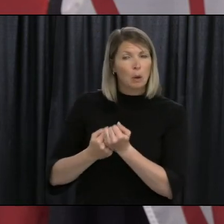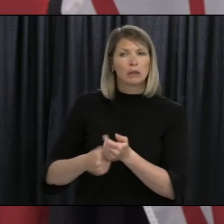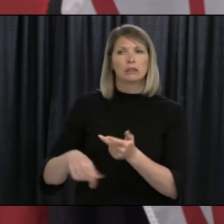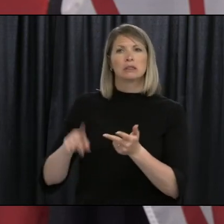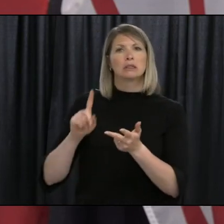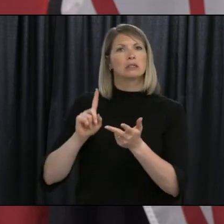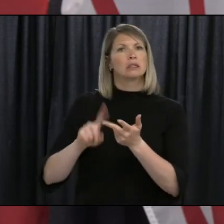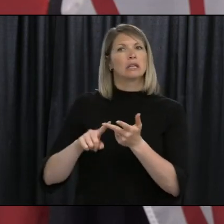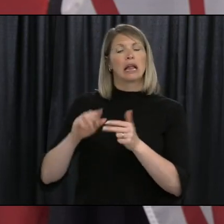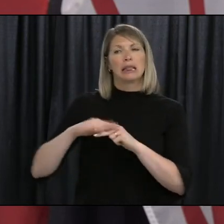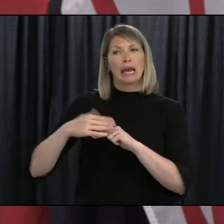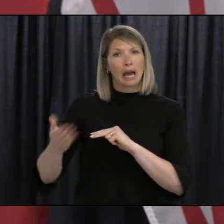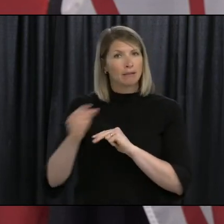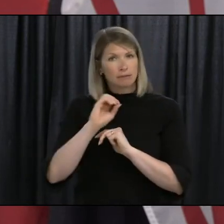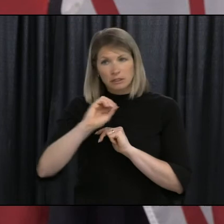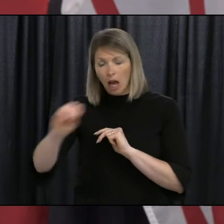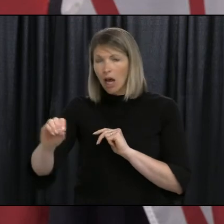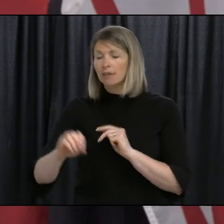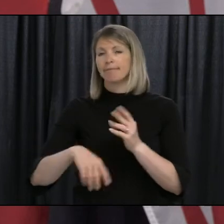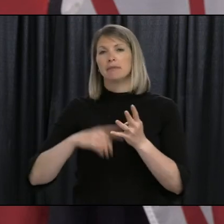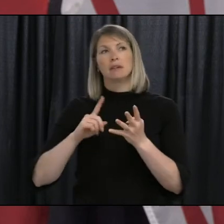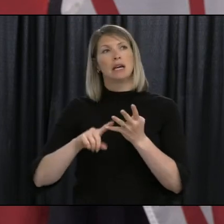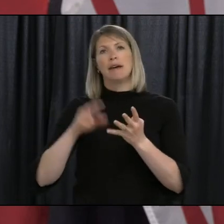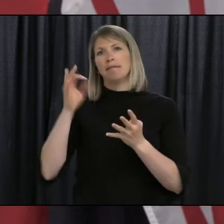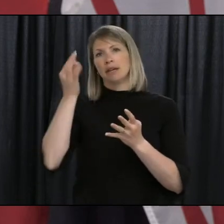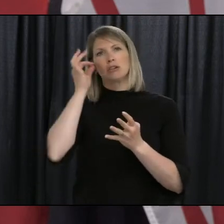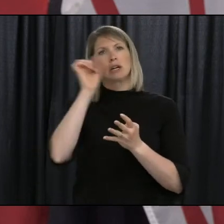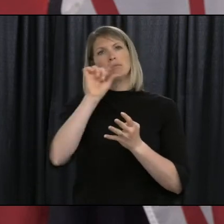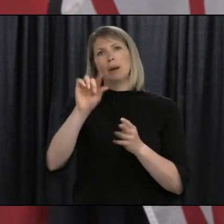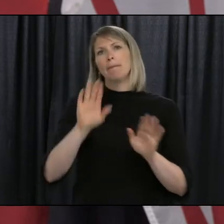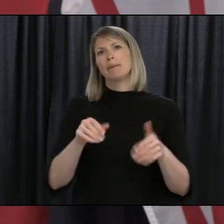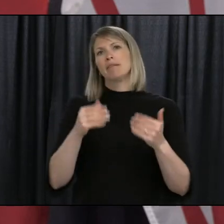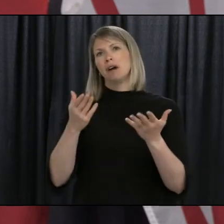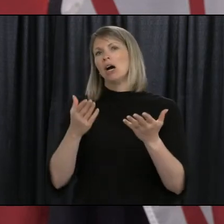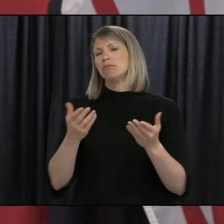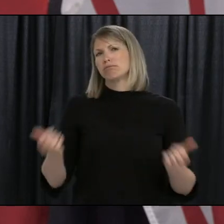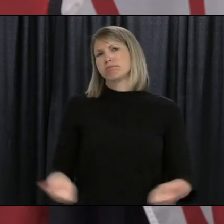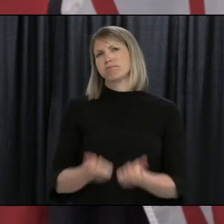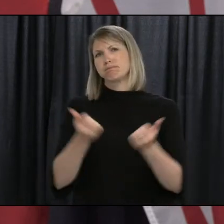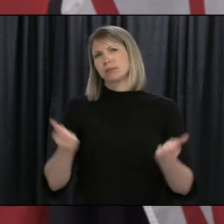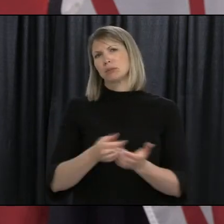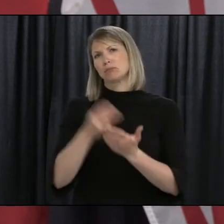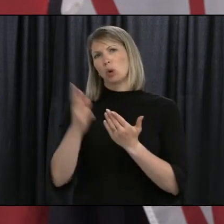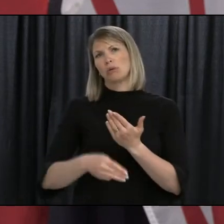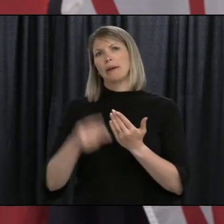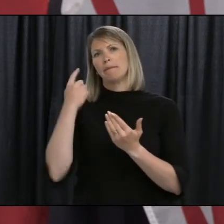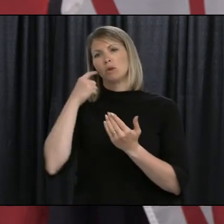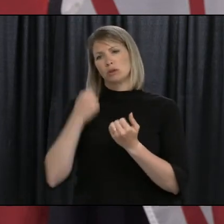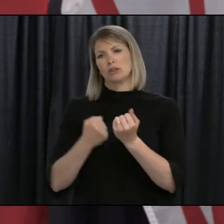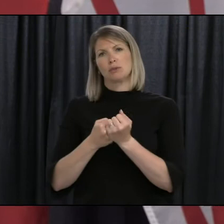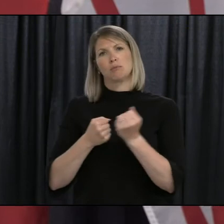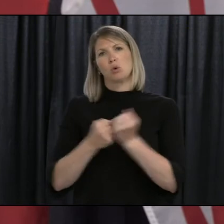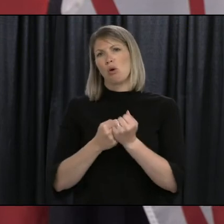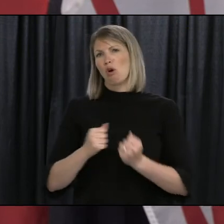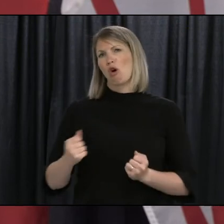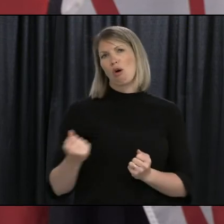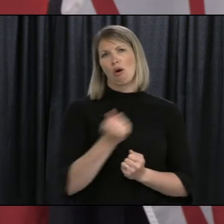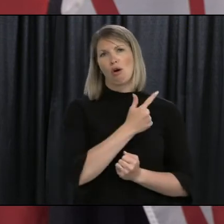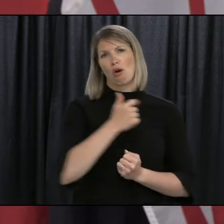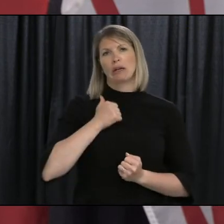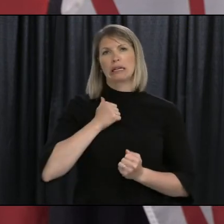programs. We've partnered with them on some of those, but we very quickly started